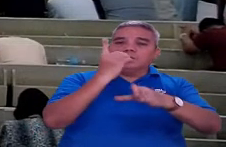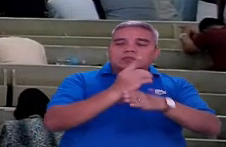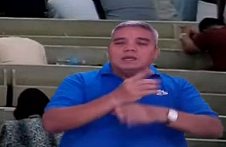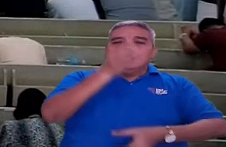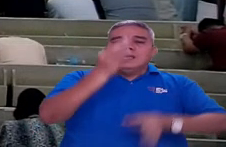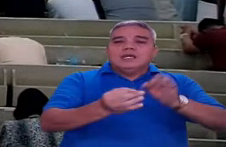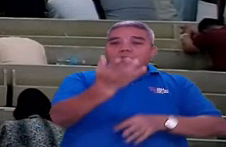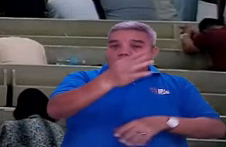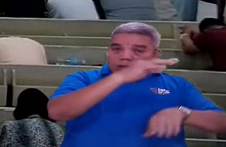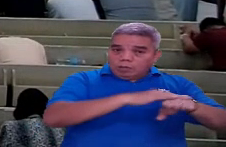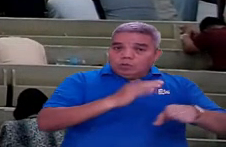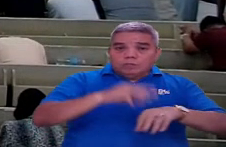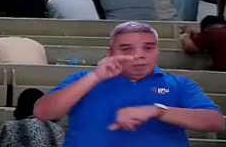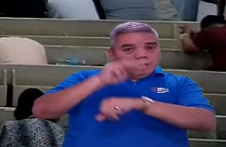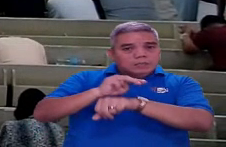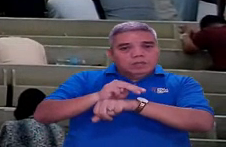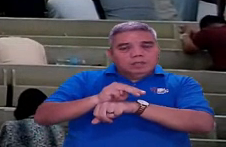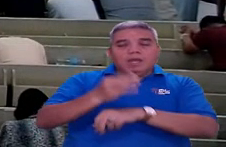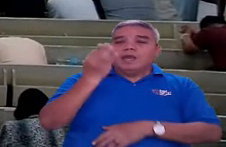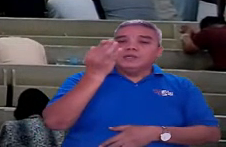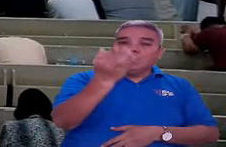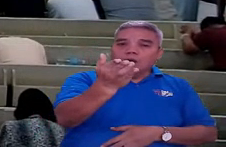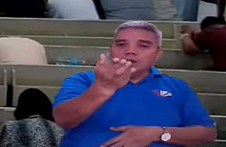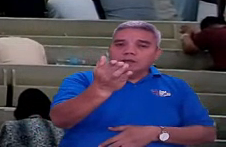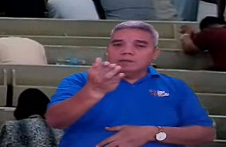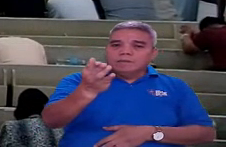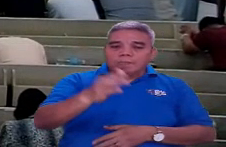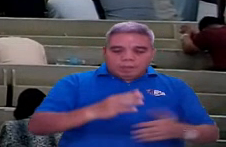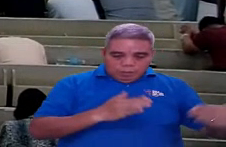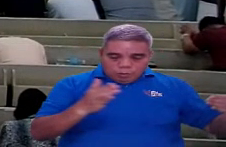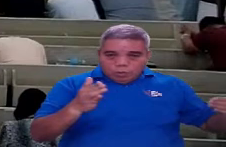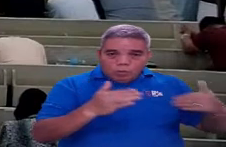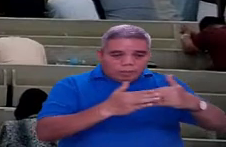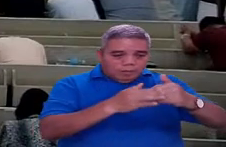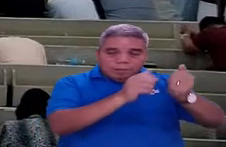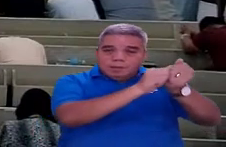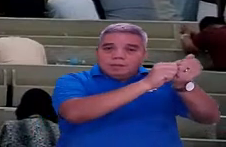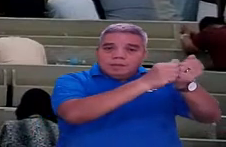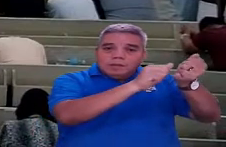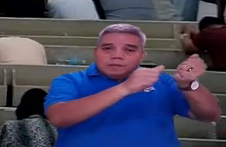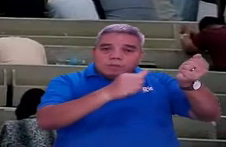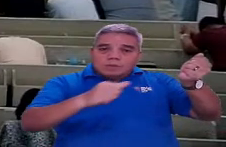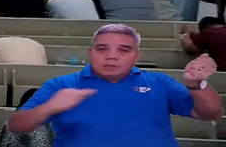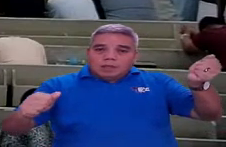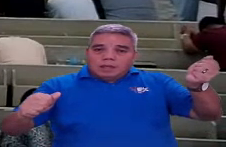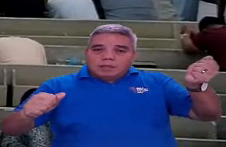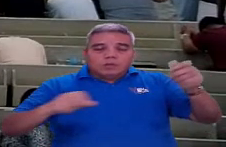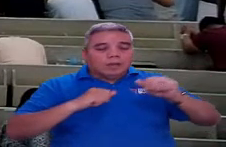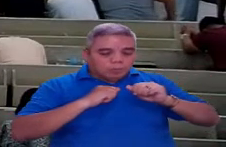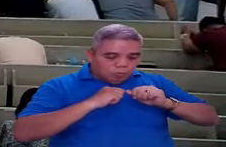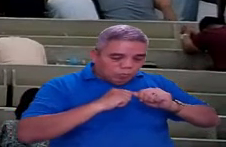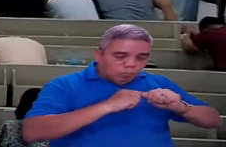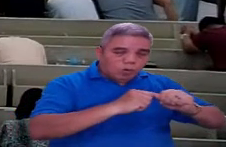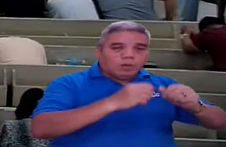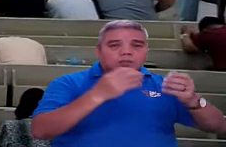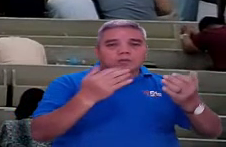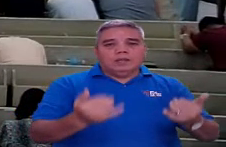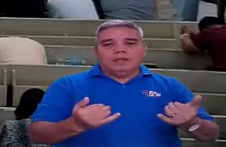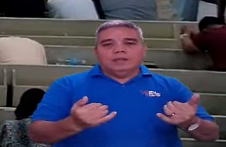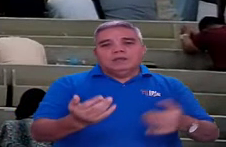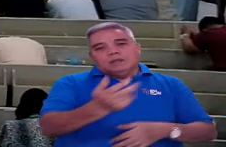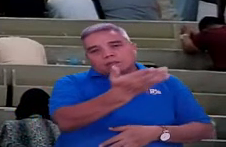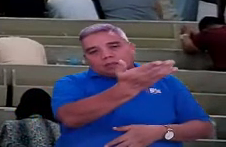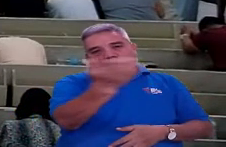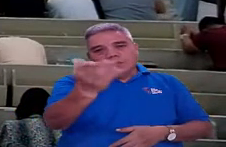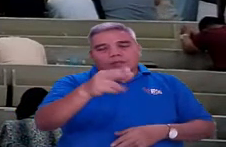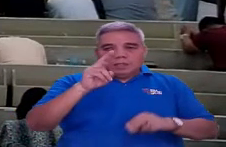God has called you to the ministry and you are drawing back, I urge you to move forward today. For the